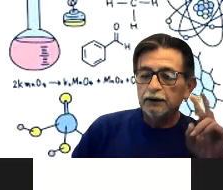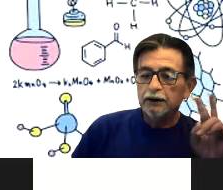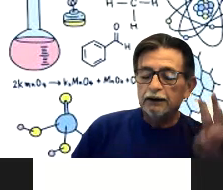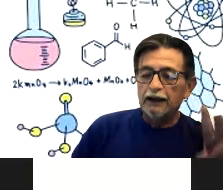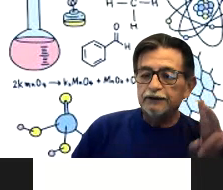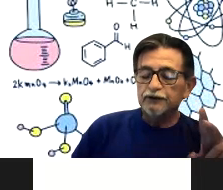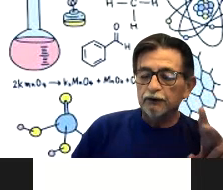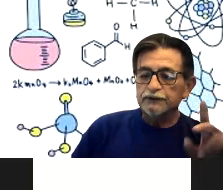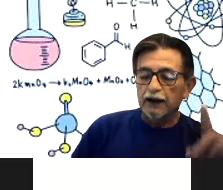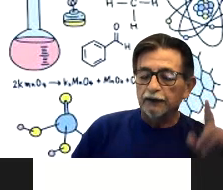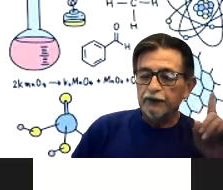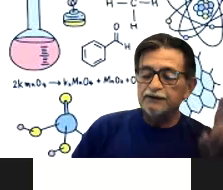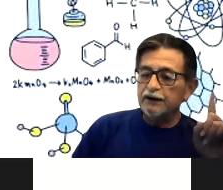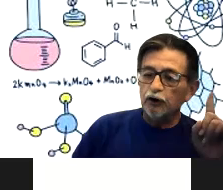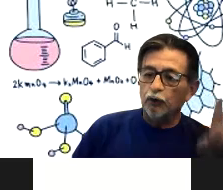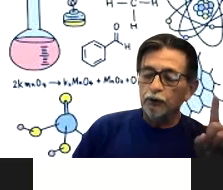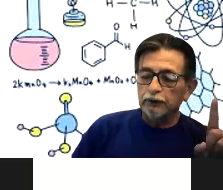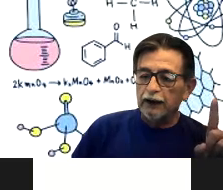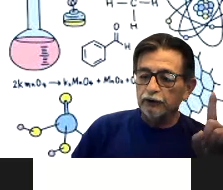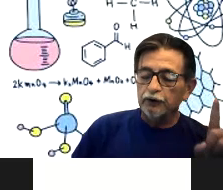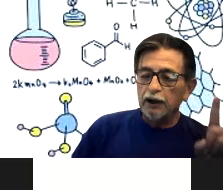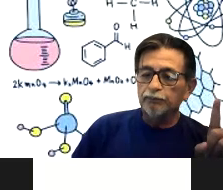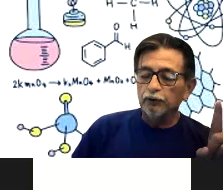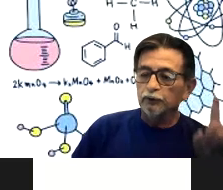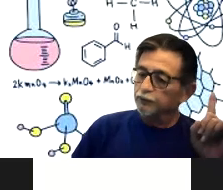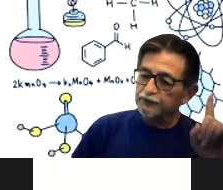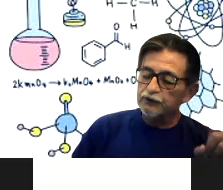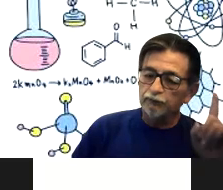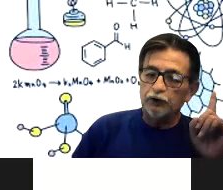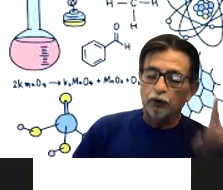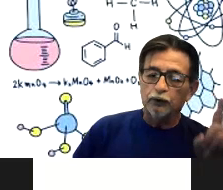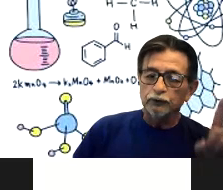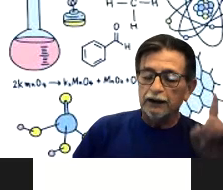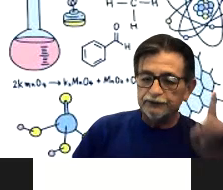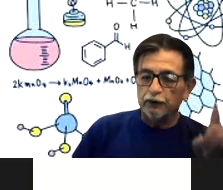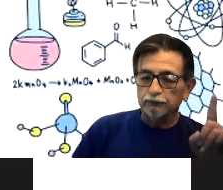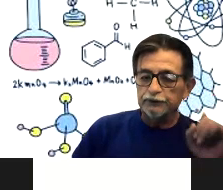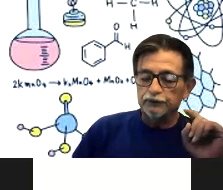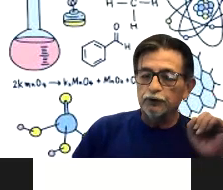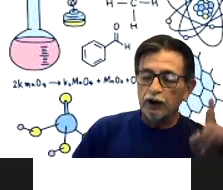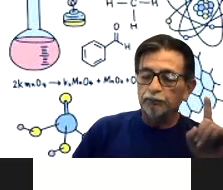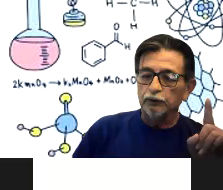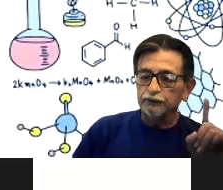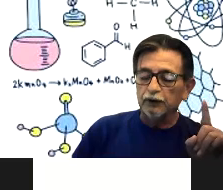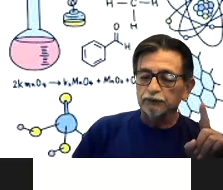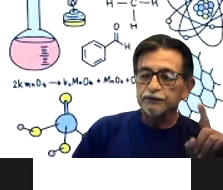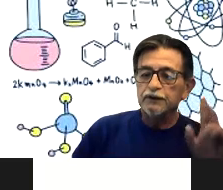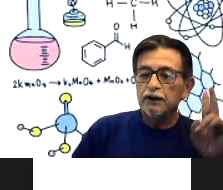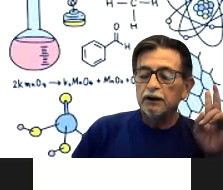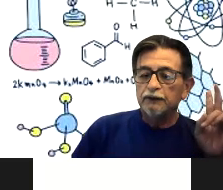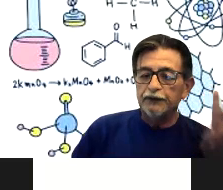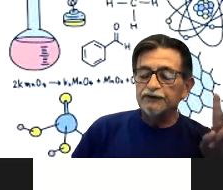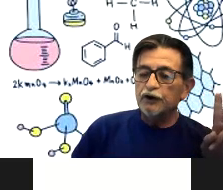okay? Light dissolves light. Things that are oil-like or nonpolar will dissolve in oil-like solvents or nonpolar